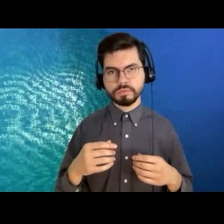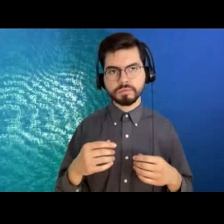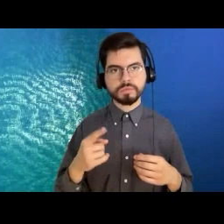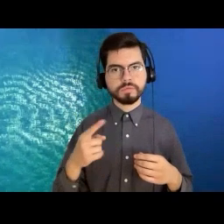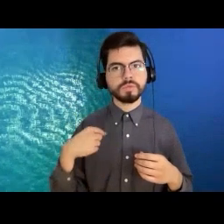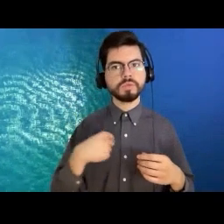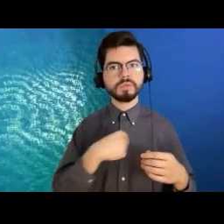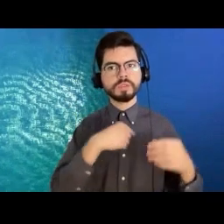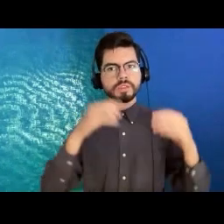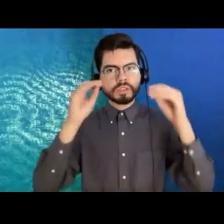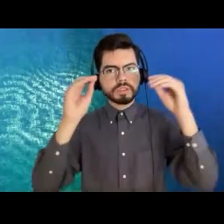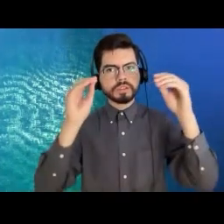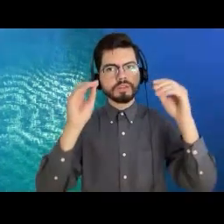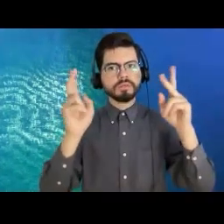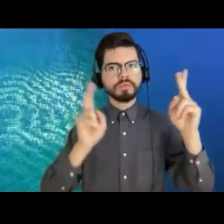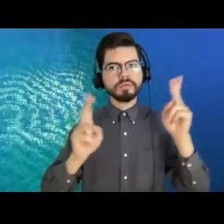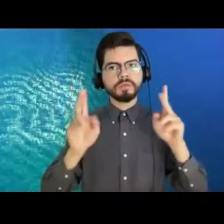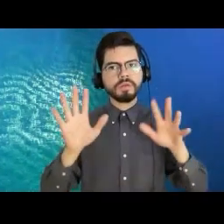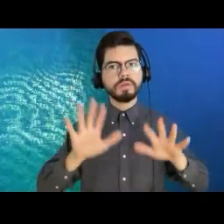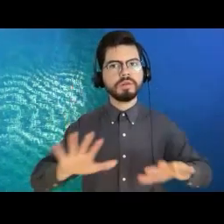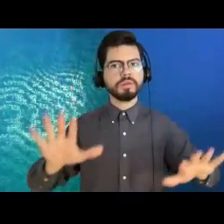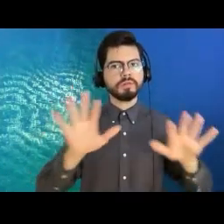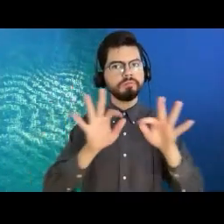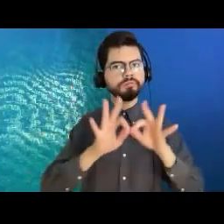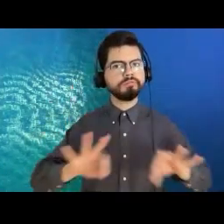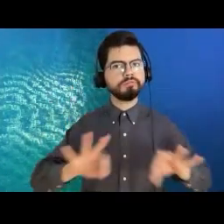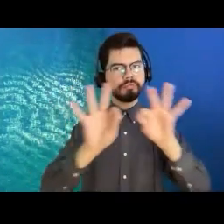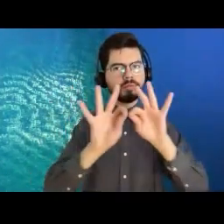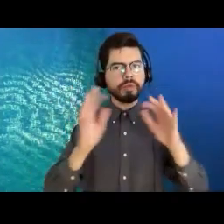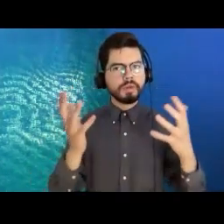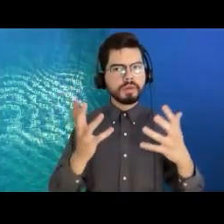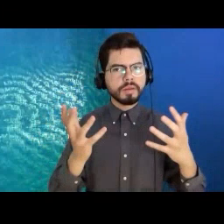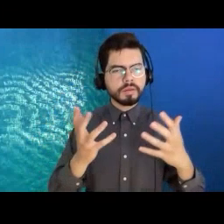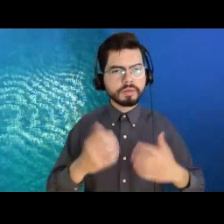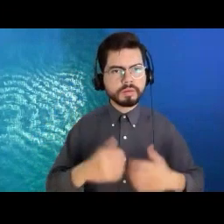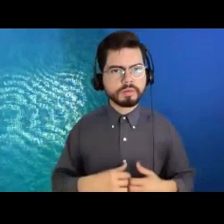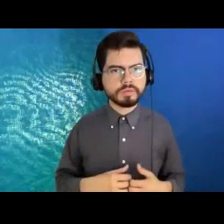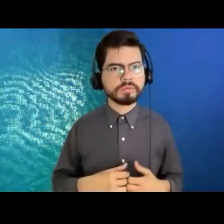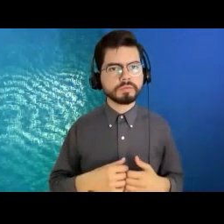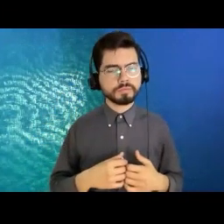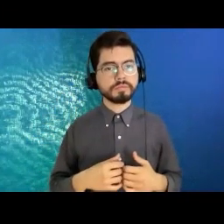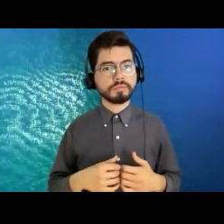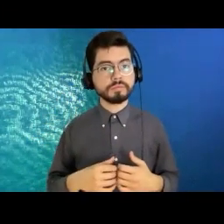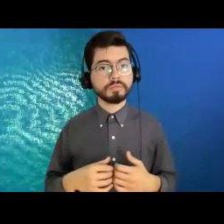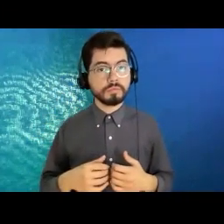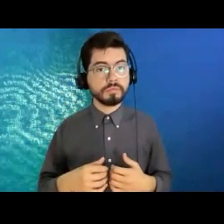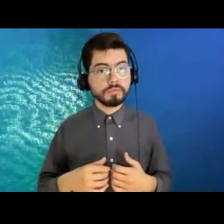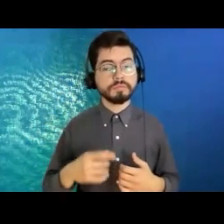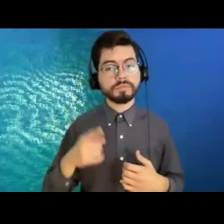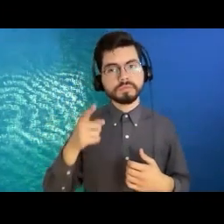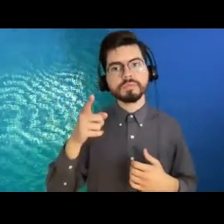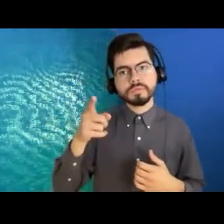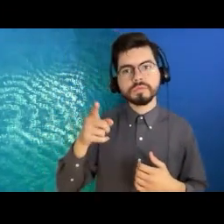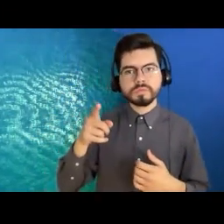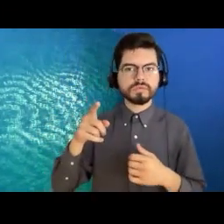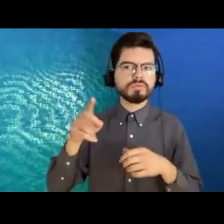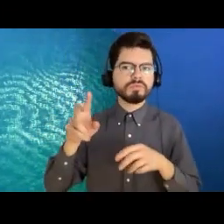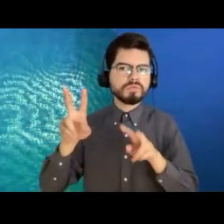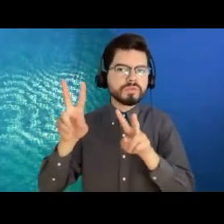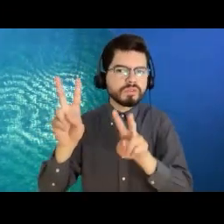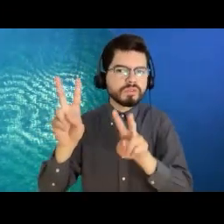Yeah. And besides the specifics of why you're there on the tour, one of the things I would do, this is